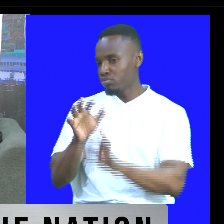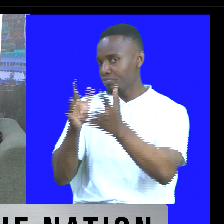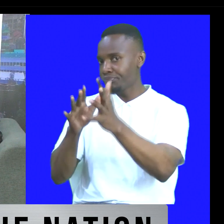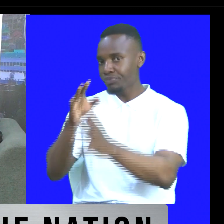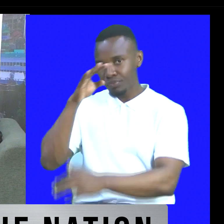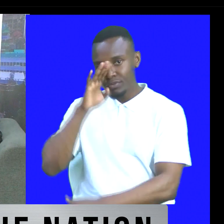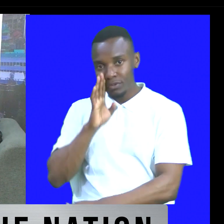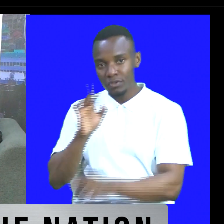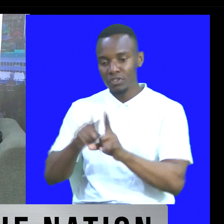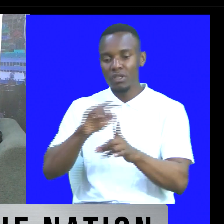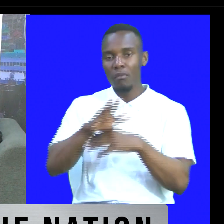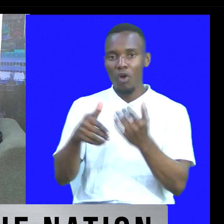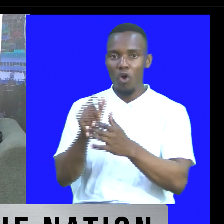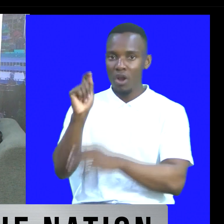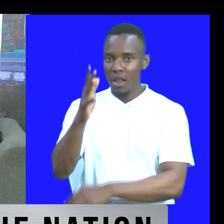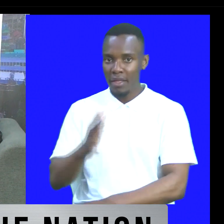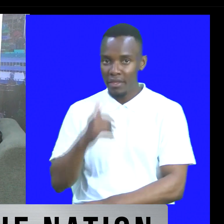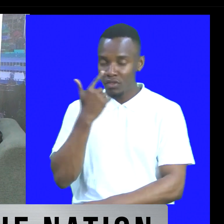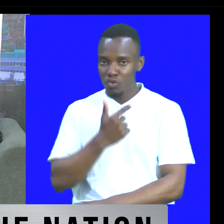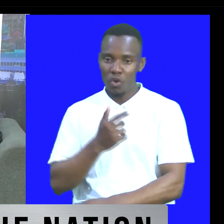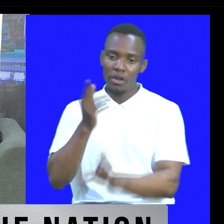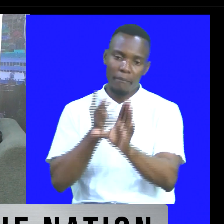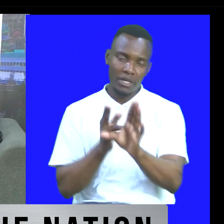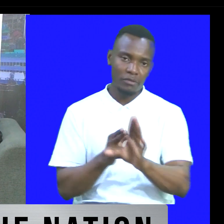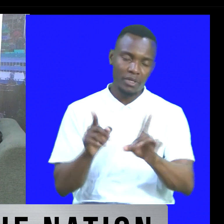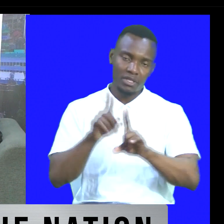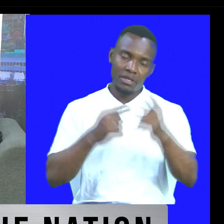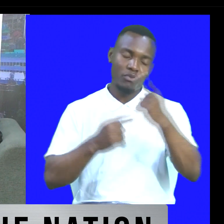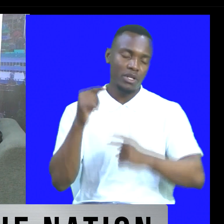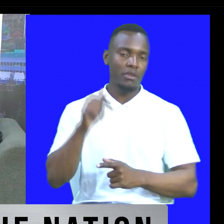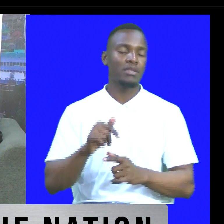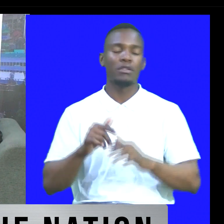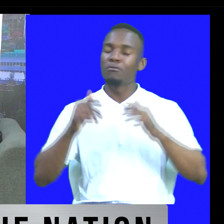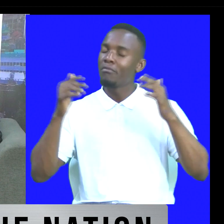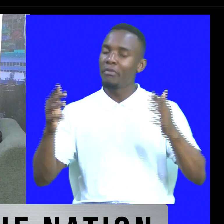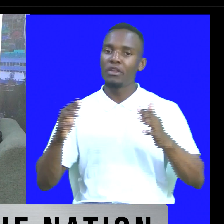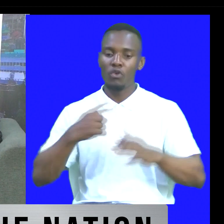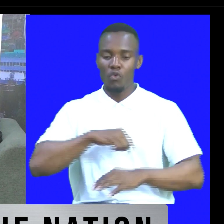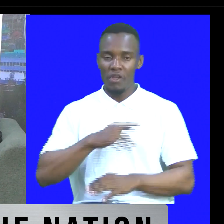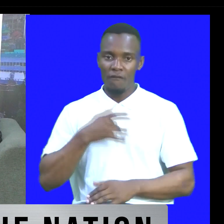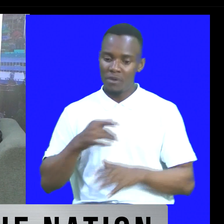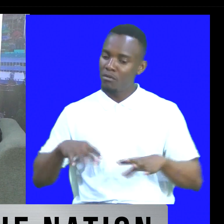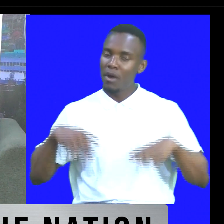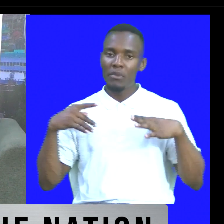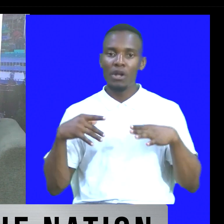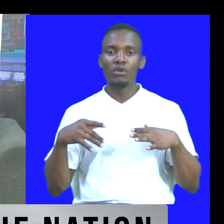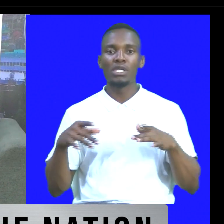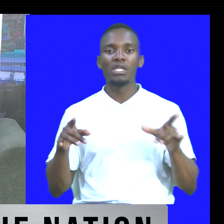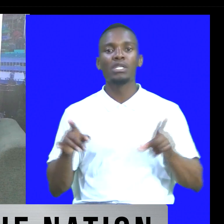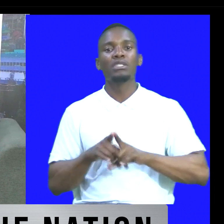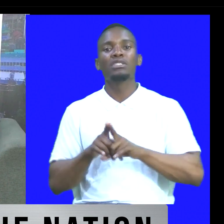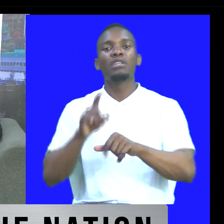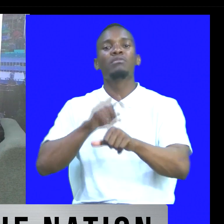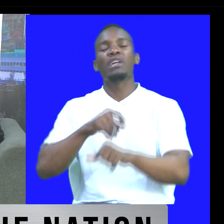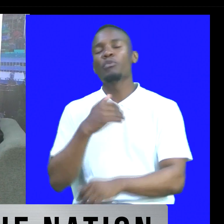other Kenyan who participated and did this. It's a major issue in this country that we can always, even when we have all